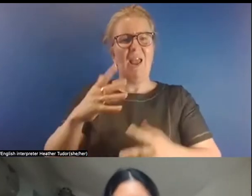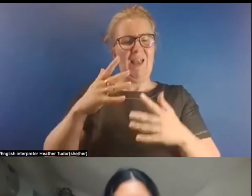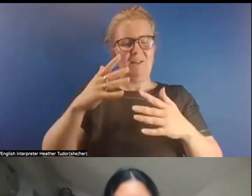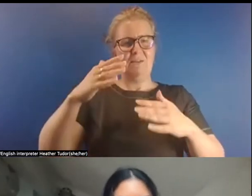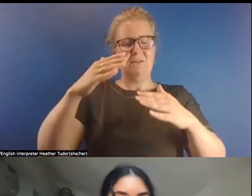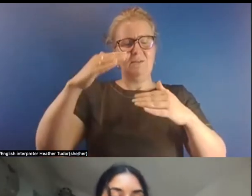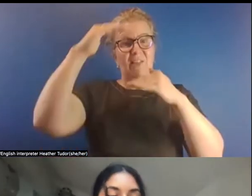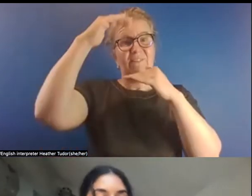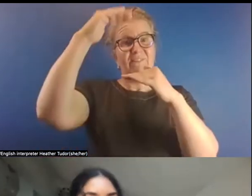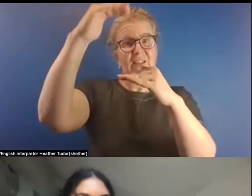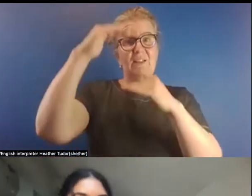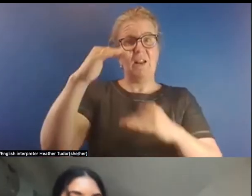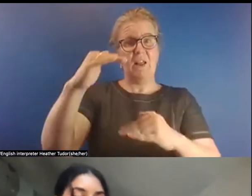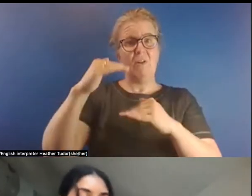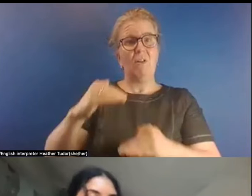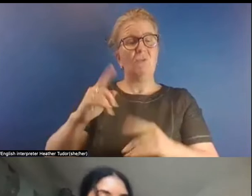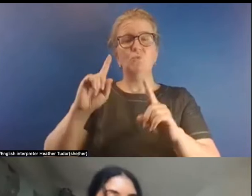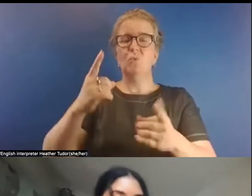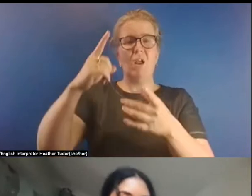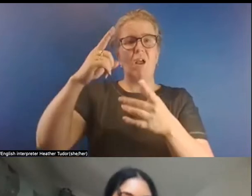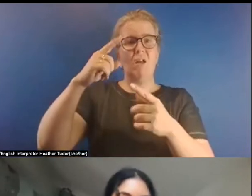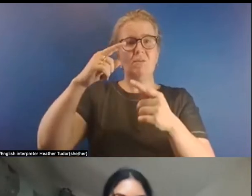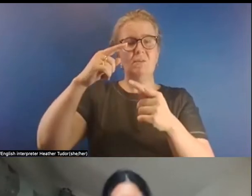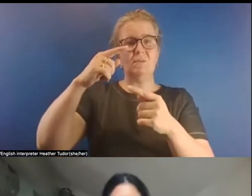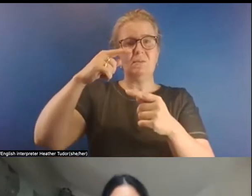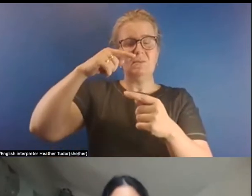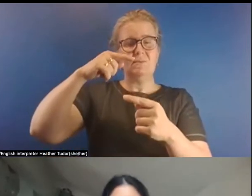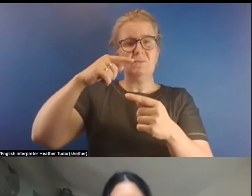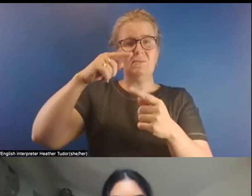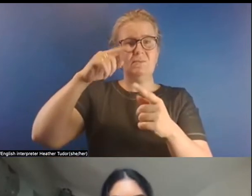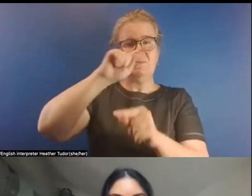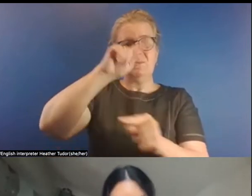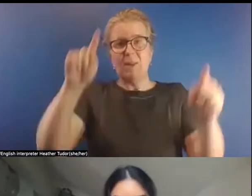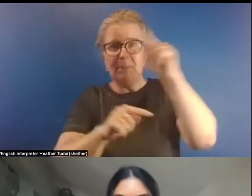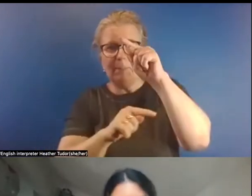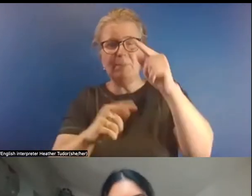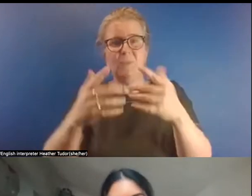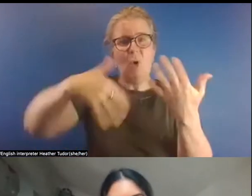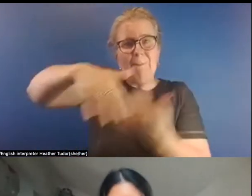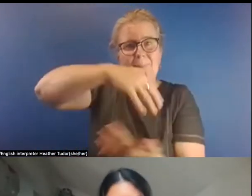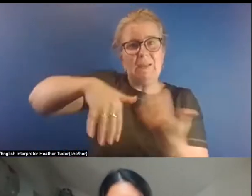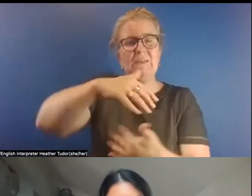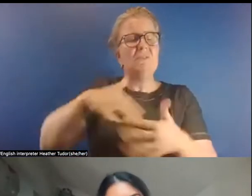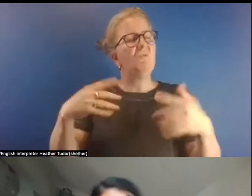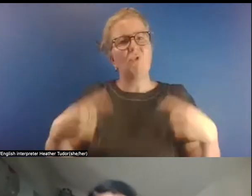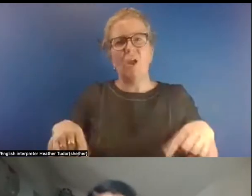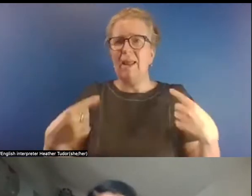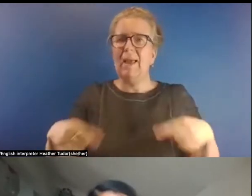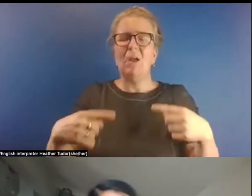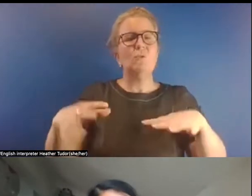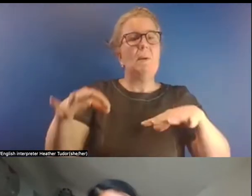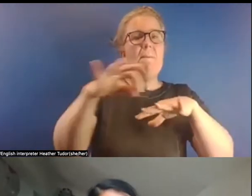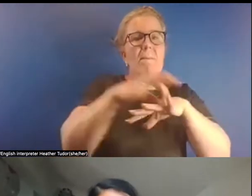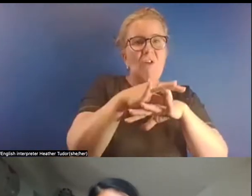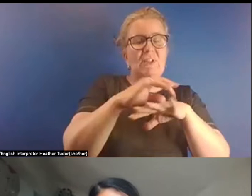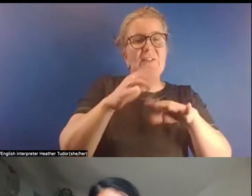and seeing if you marry someone who's of a lower caste, it's really frowned upon and discouraged. I just think